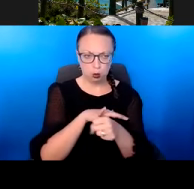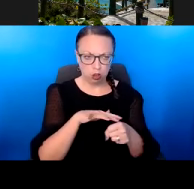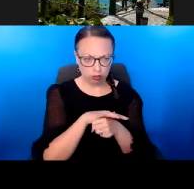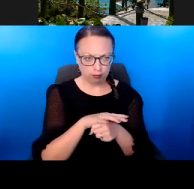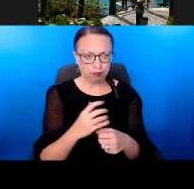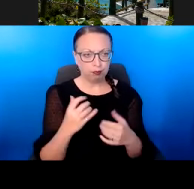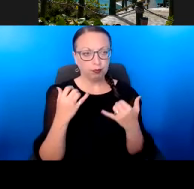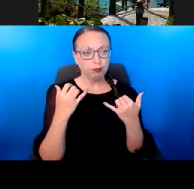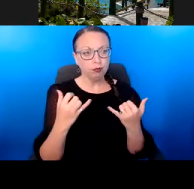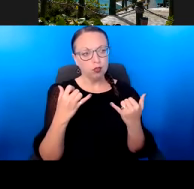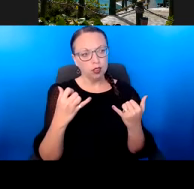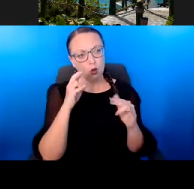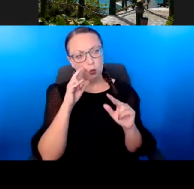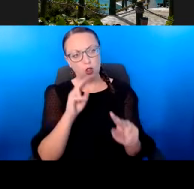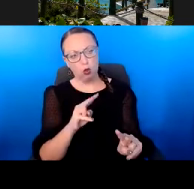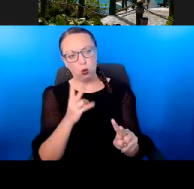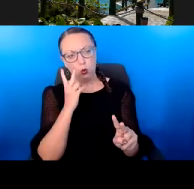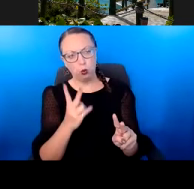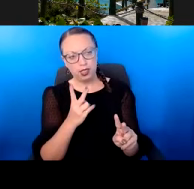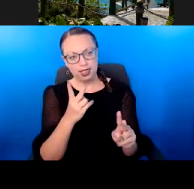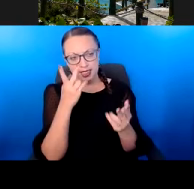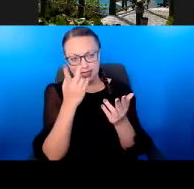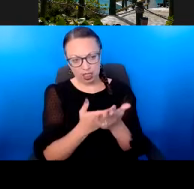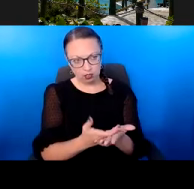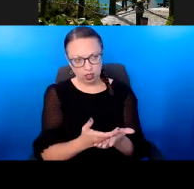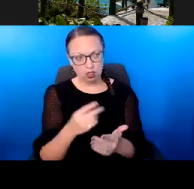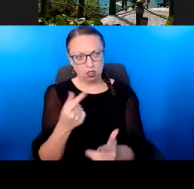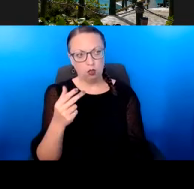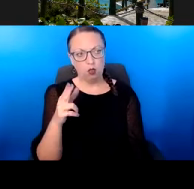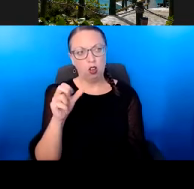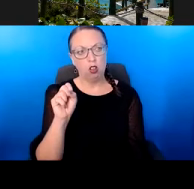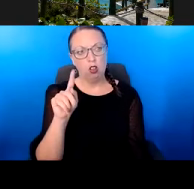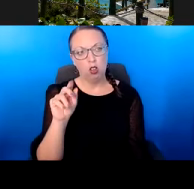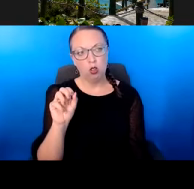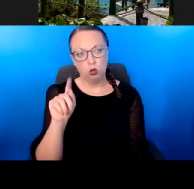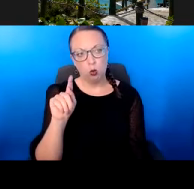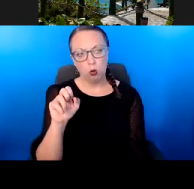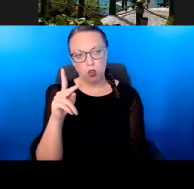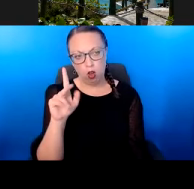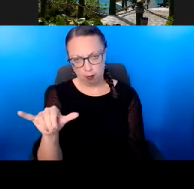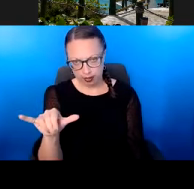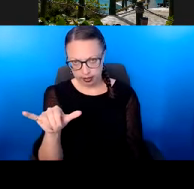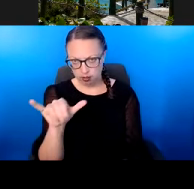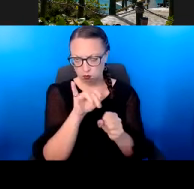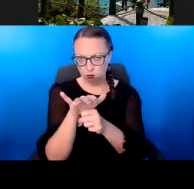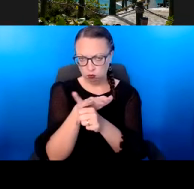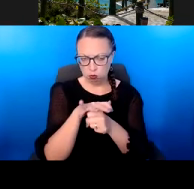to see any evidence of gustotopy, that is regions that were